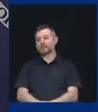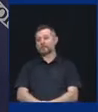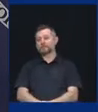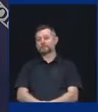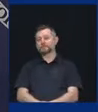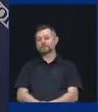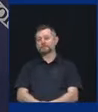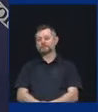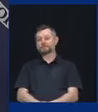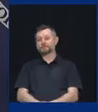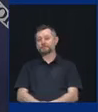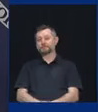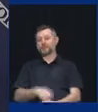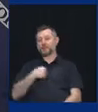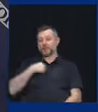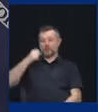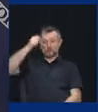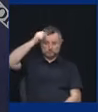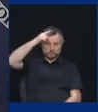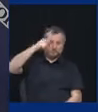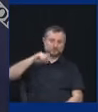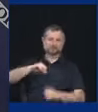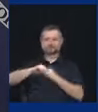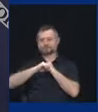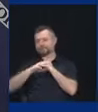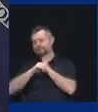I understand a political campaign. I've been in a few of them.